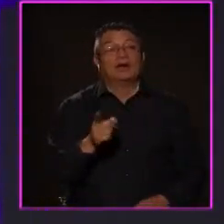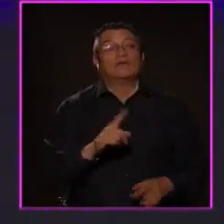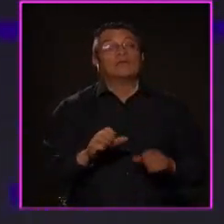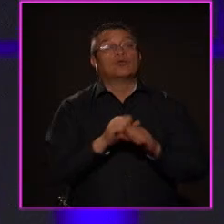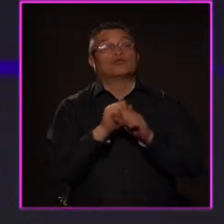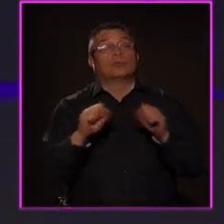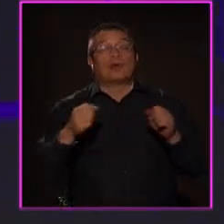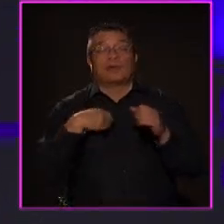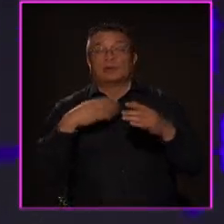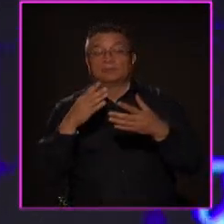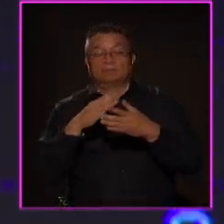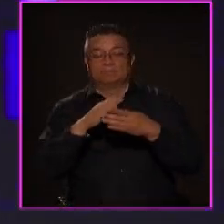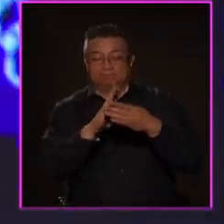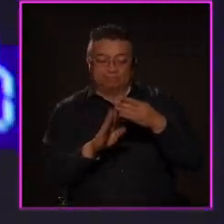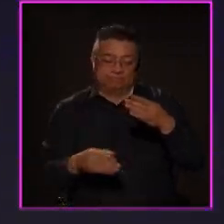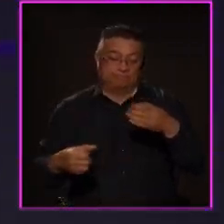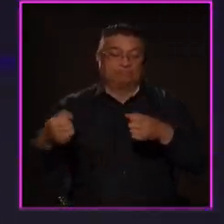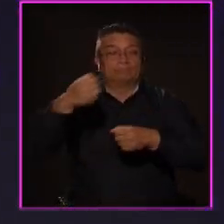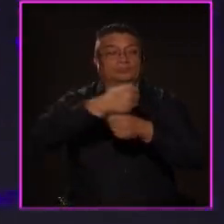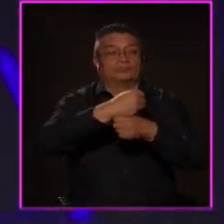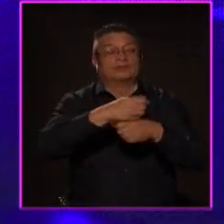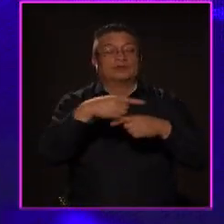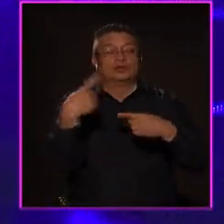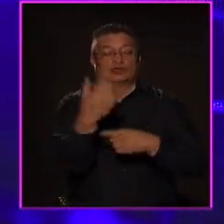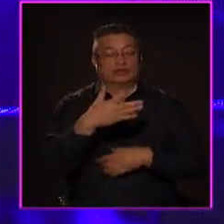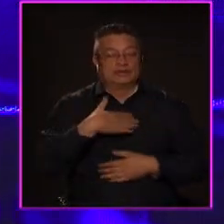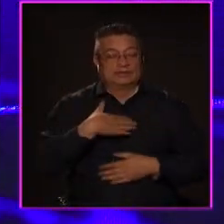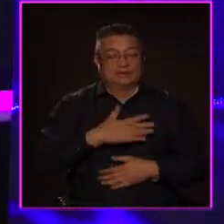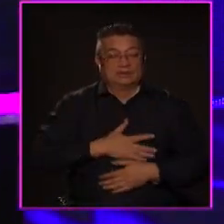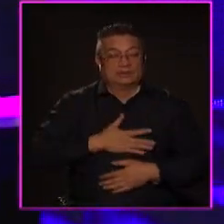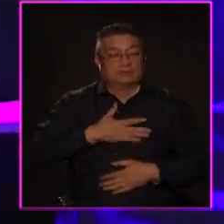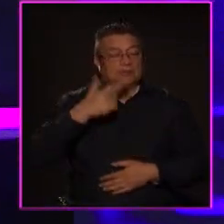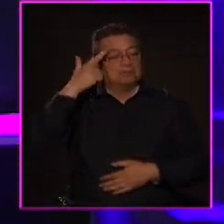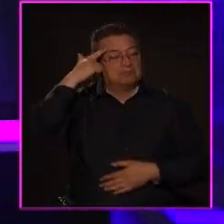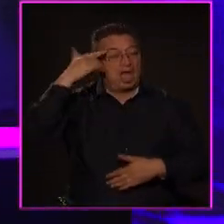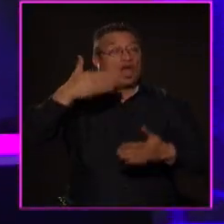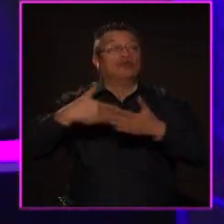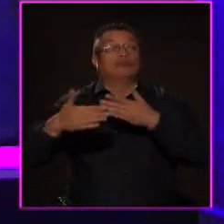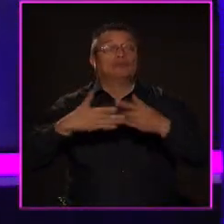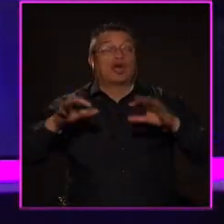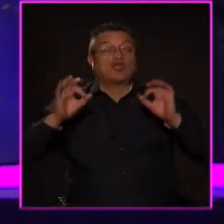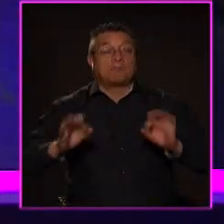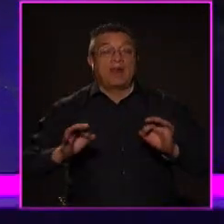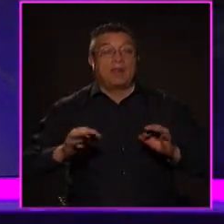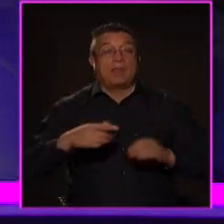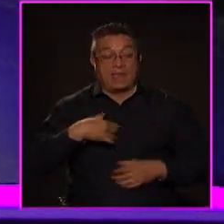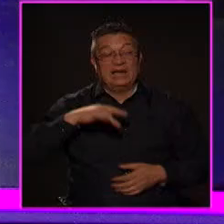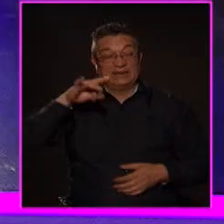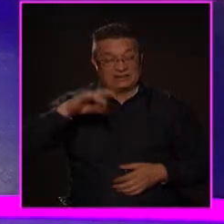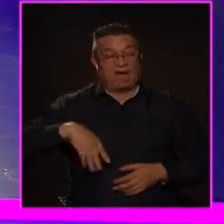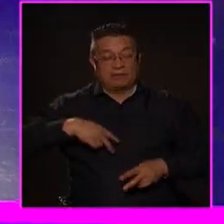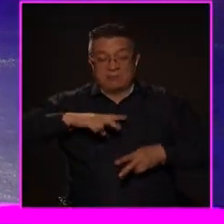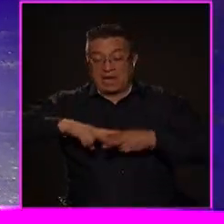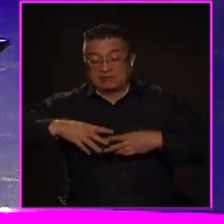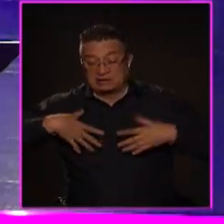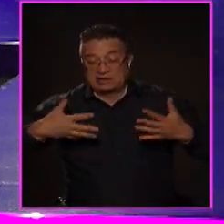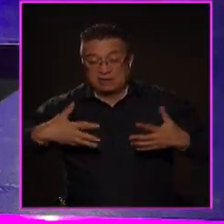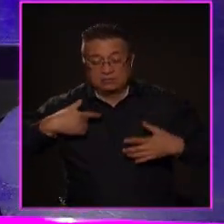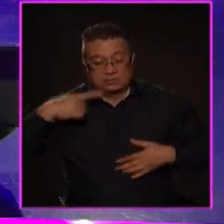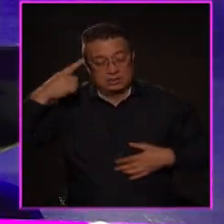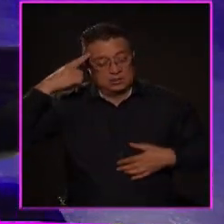on what we call common sense, right? Sometimes we just know what to do, and it's based on our kind of intuitions or our